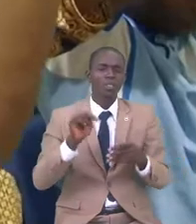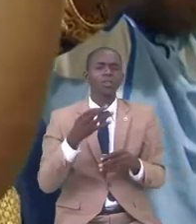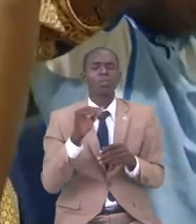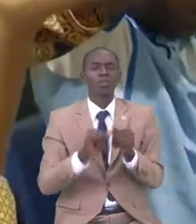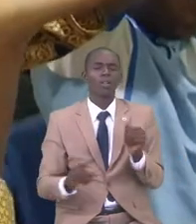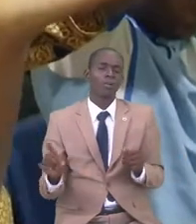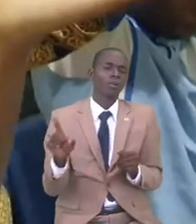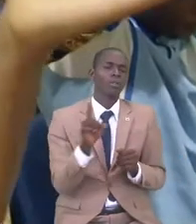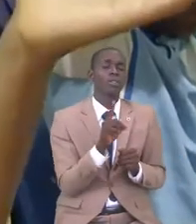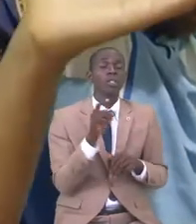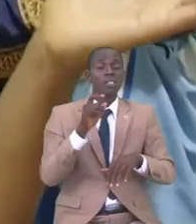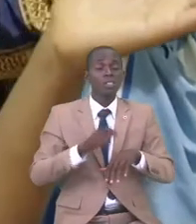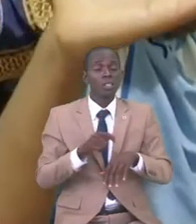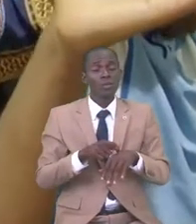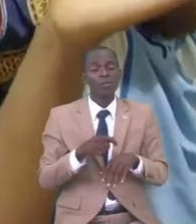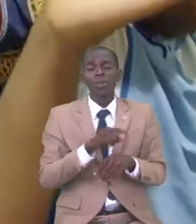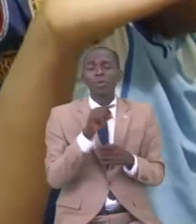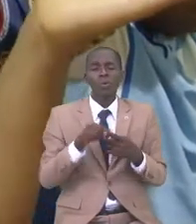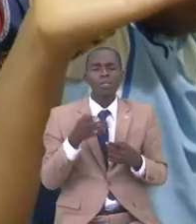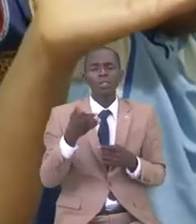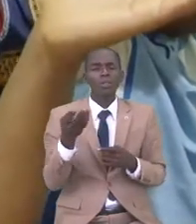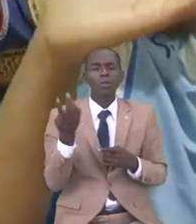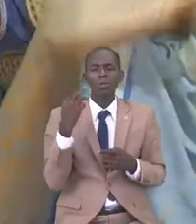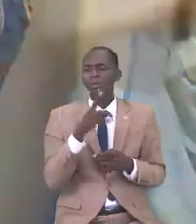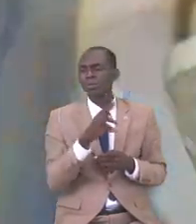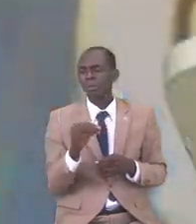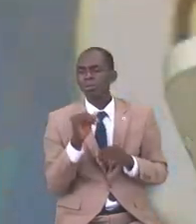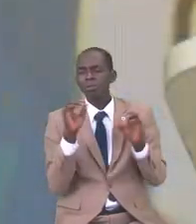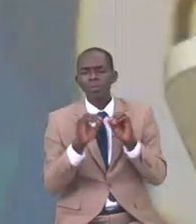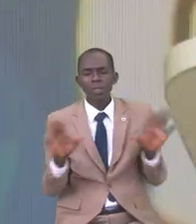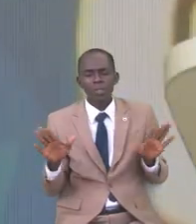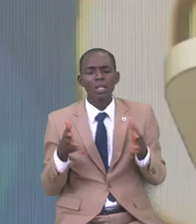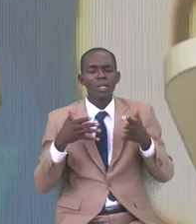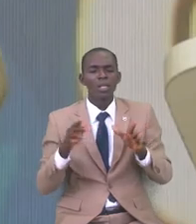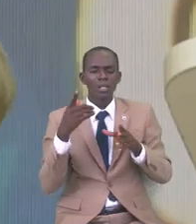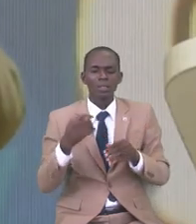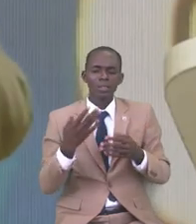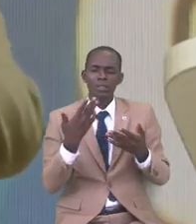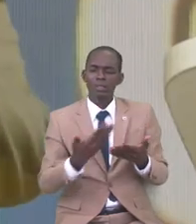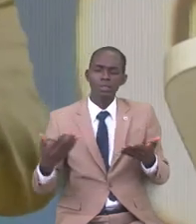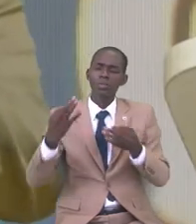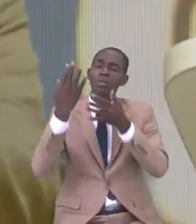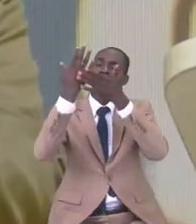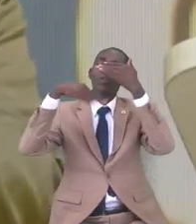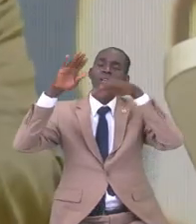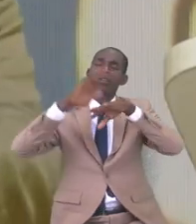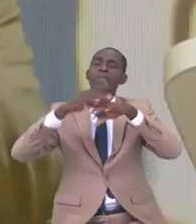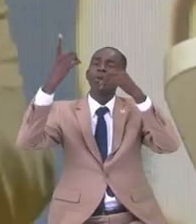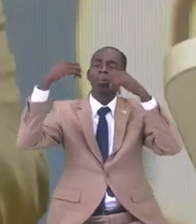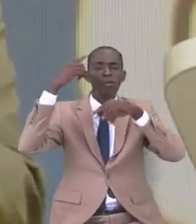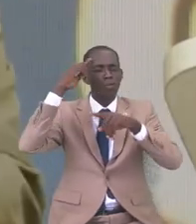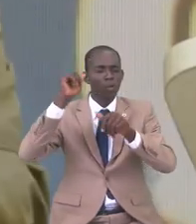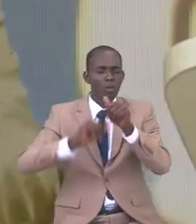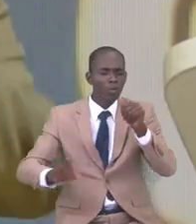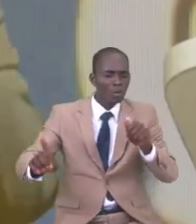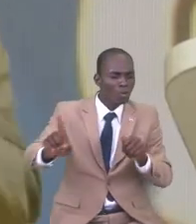everyone. Time when there are no resources, let the resources of heaven come for each of them,